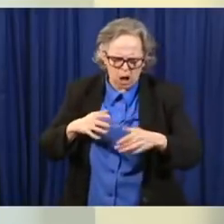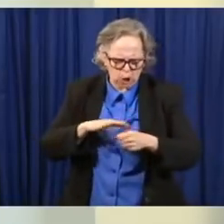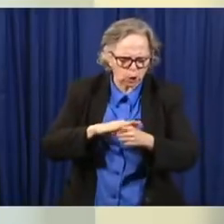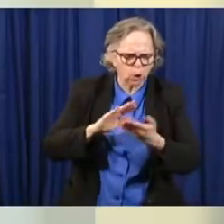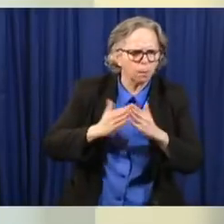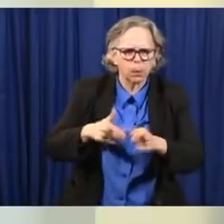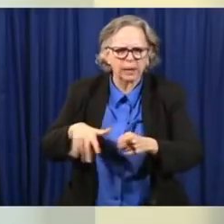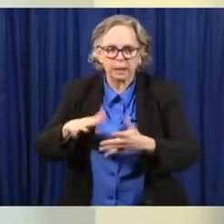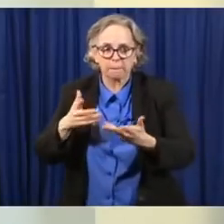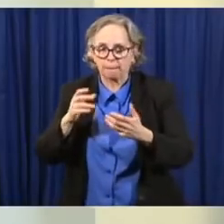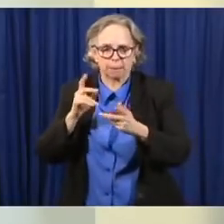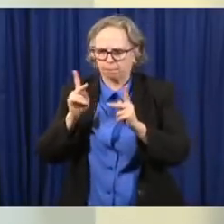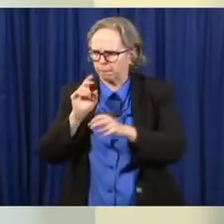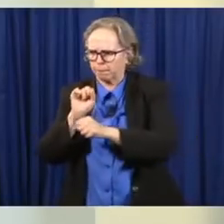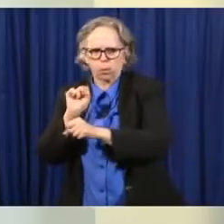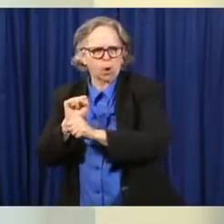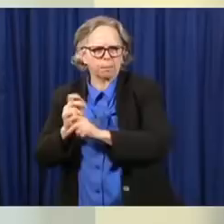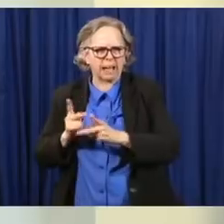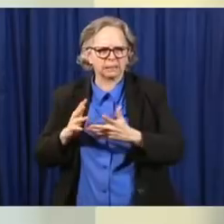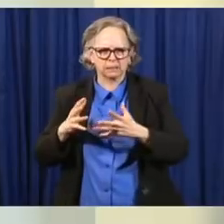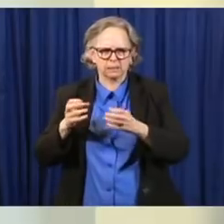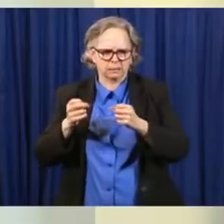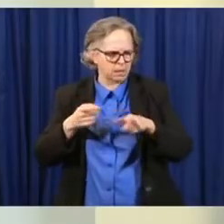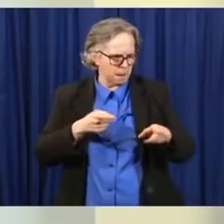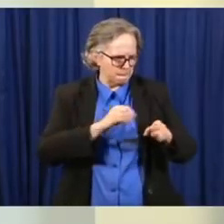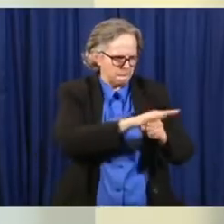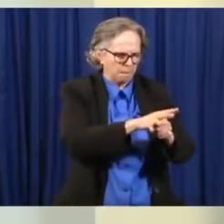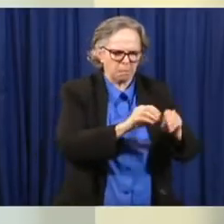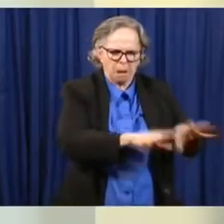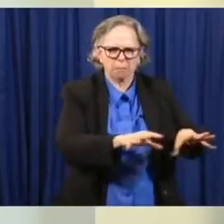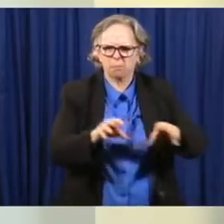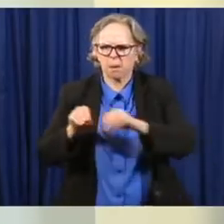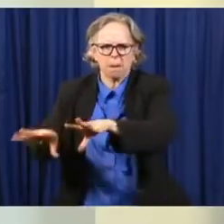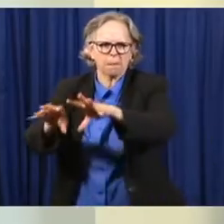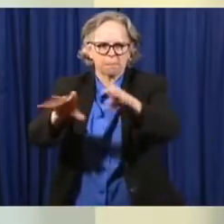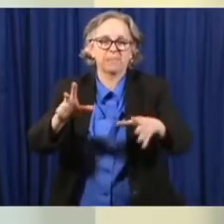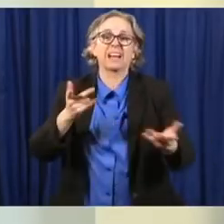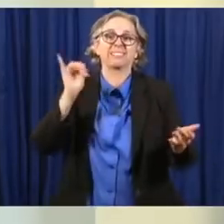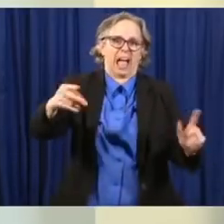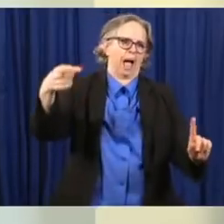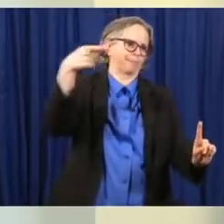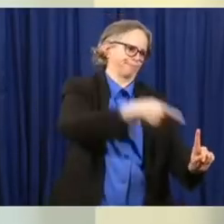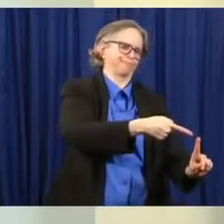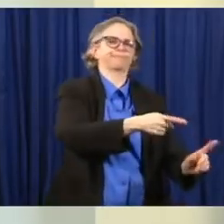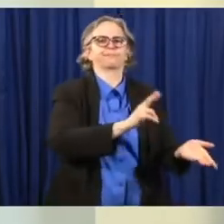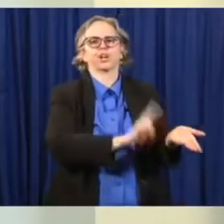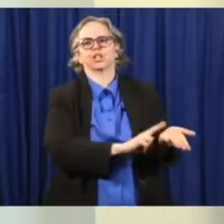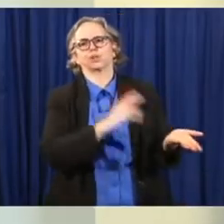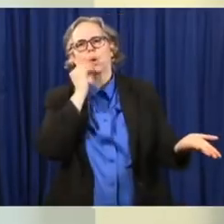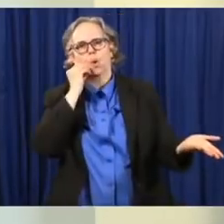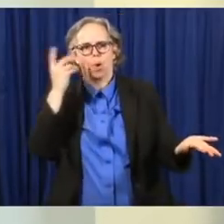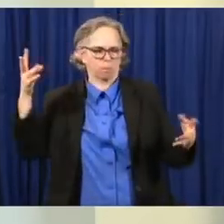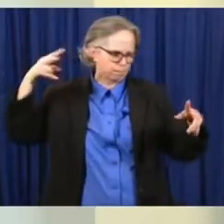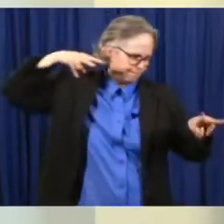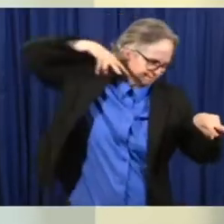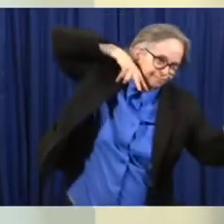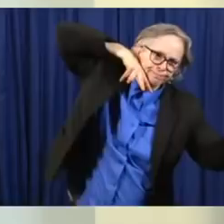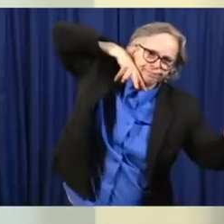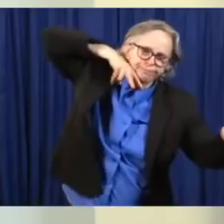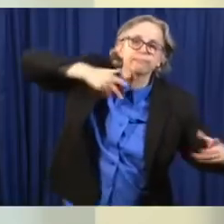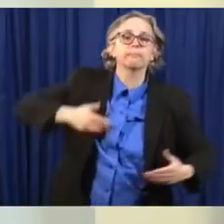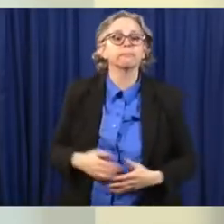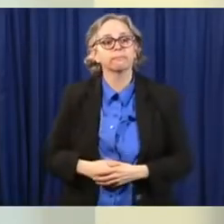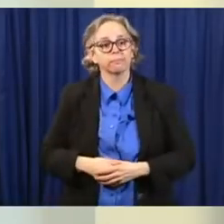these outbreaks. So nursing homes are a very big one. And to do this command and control structure,